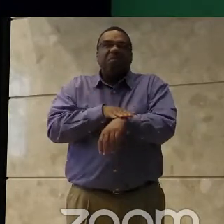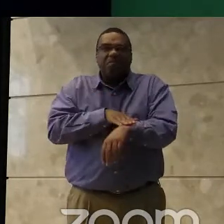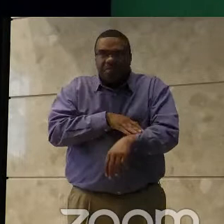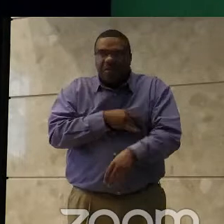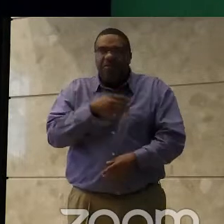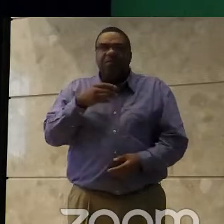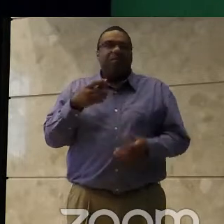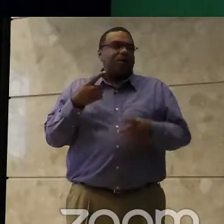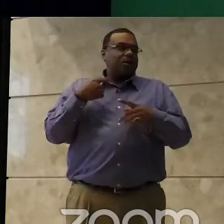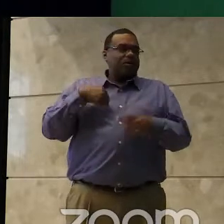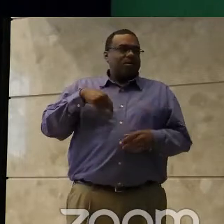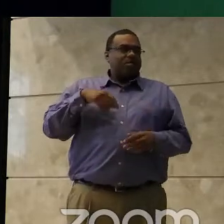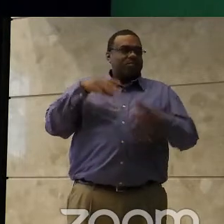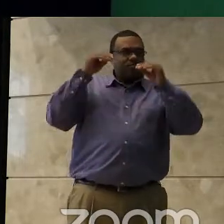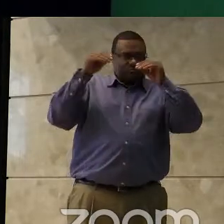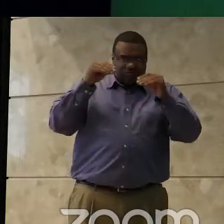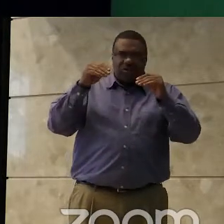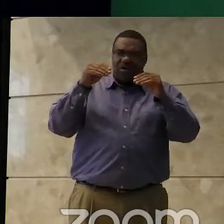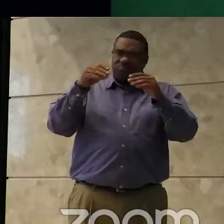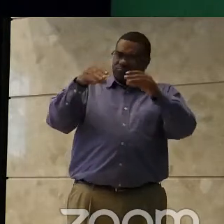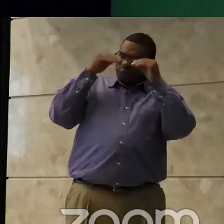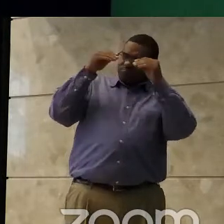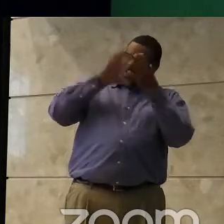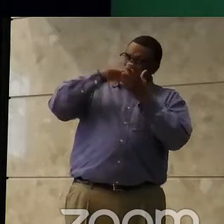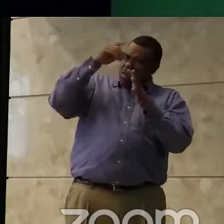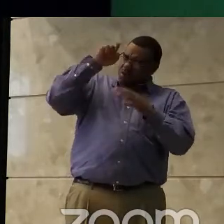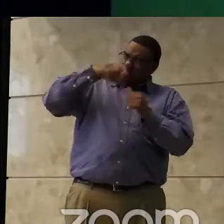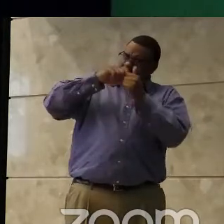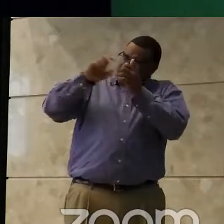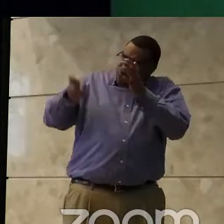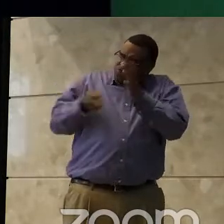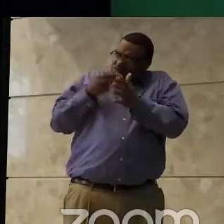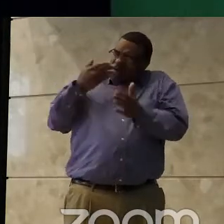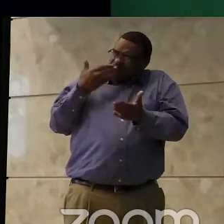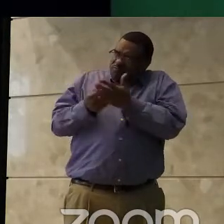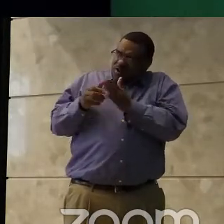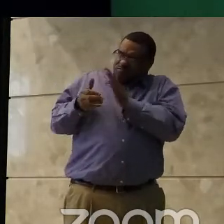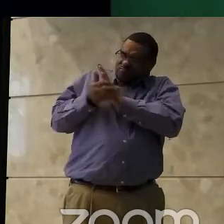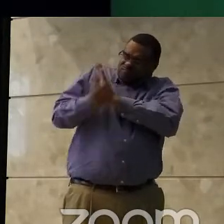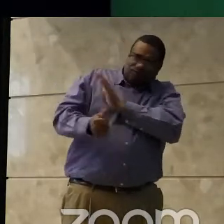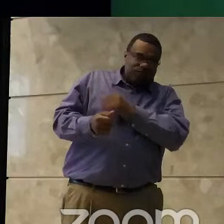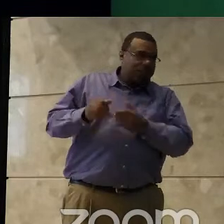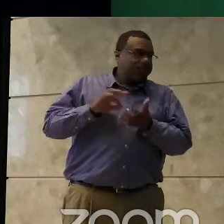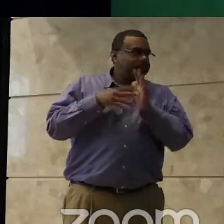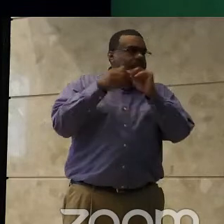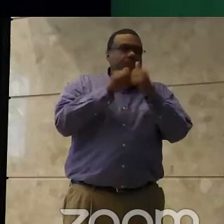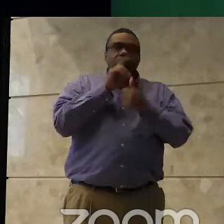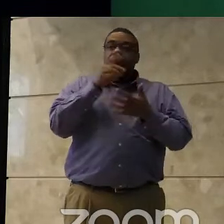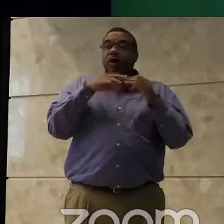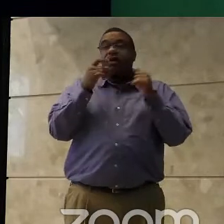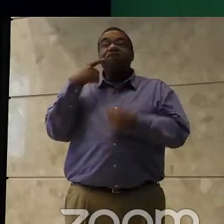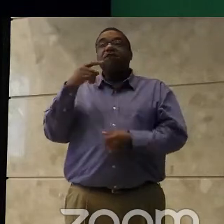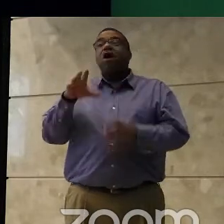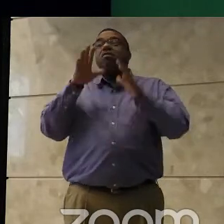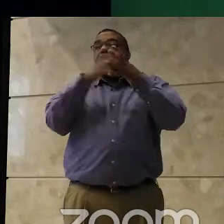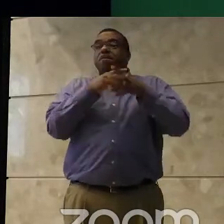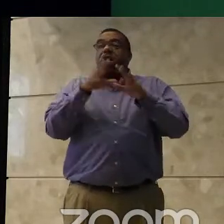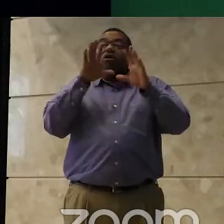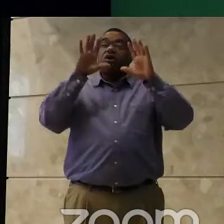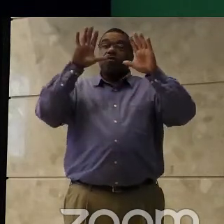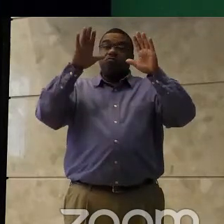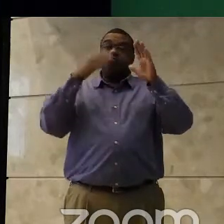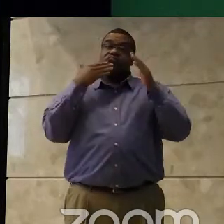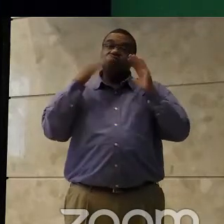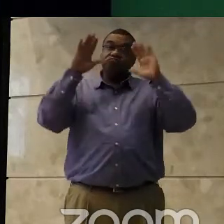were taught you have to be twice as good. Gotta work, you know, but that's what people bring from other countries. That has been a part of the greatness of America. And so I'm